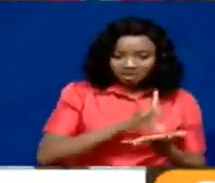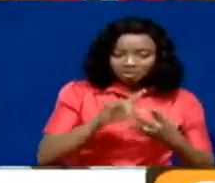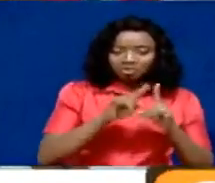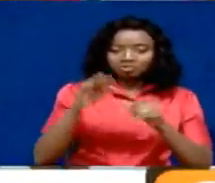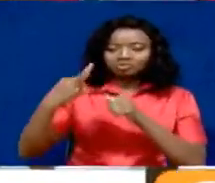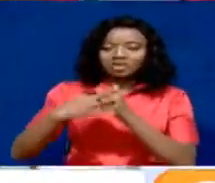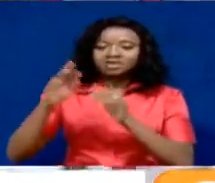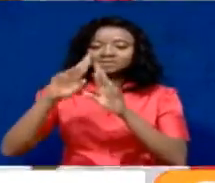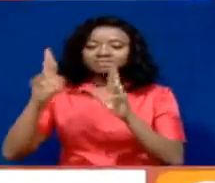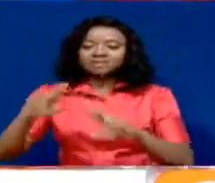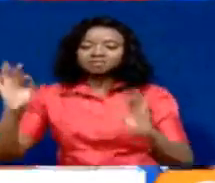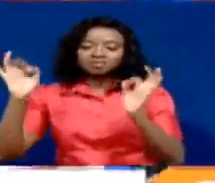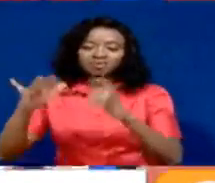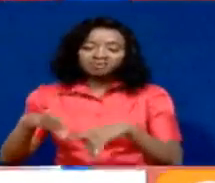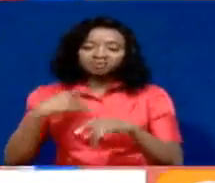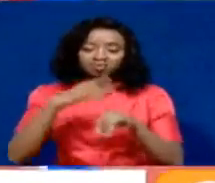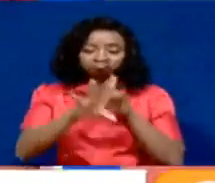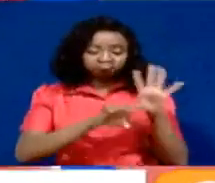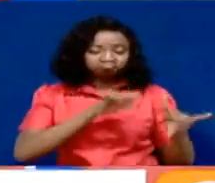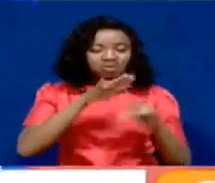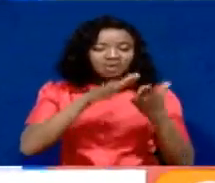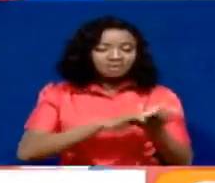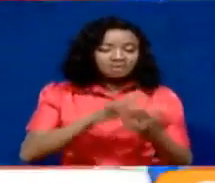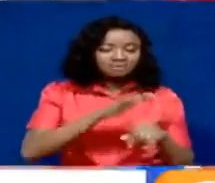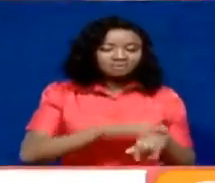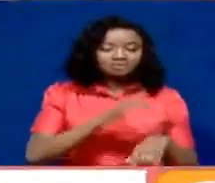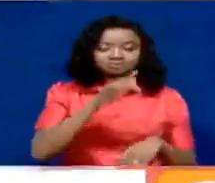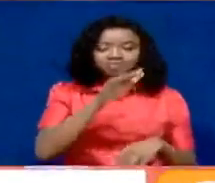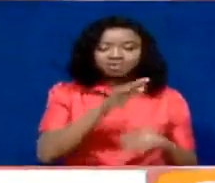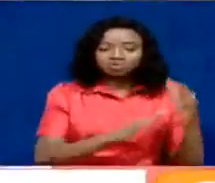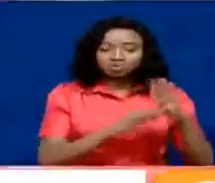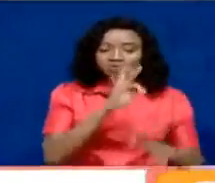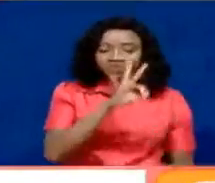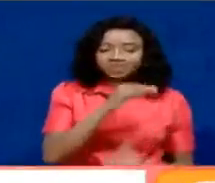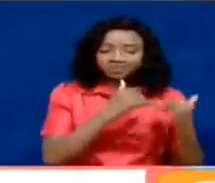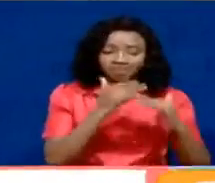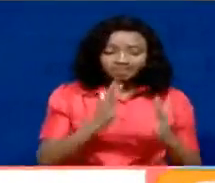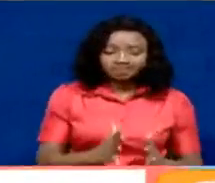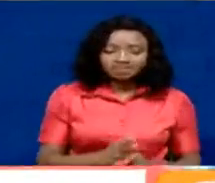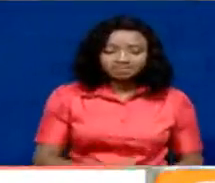international events. Selection will be based on the top three athletes in each category.